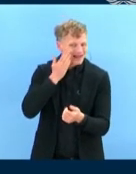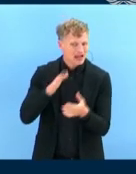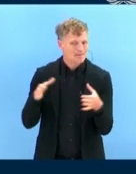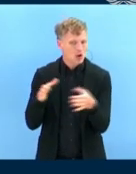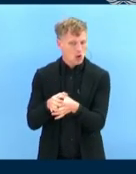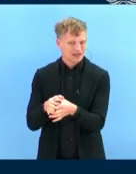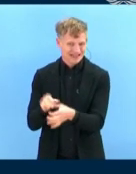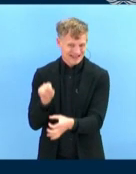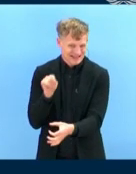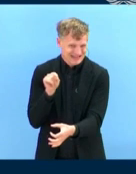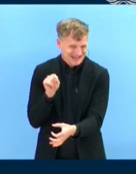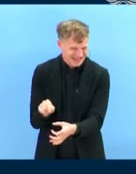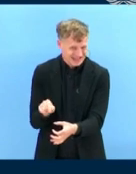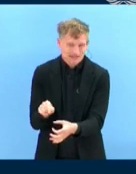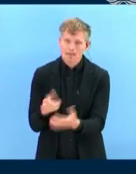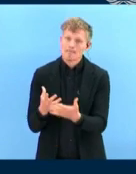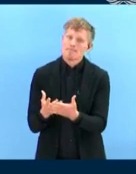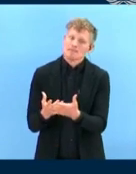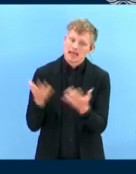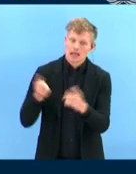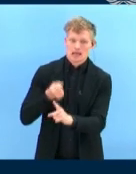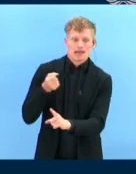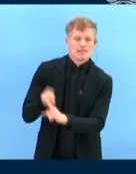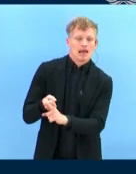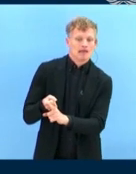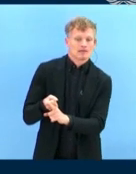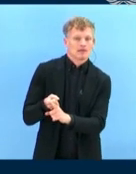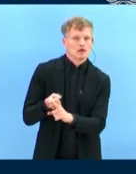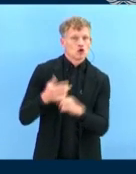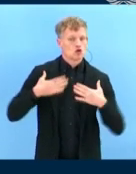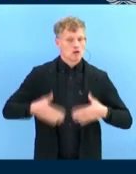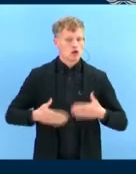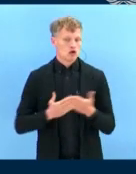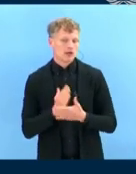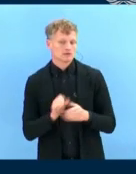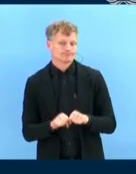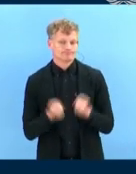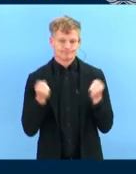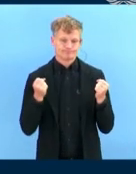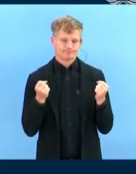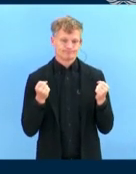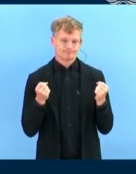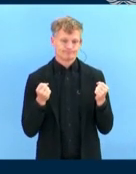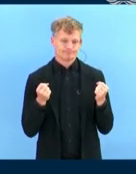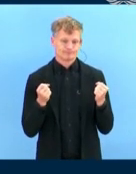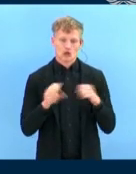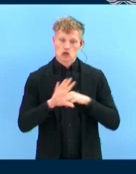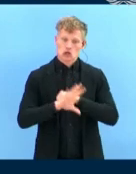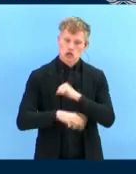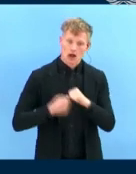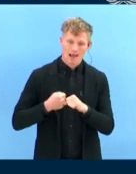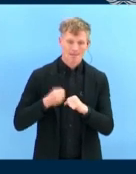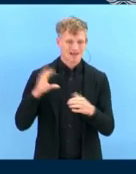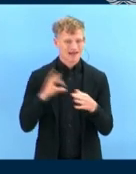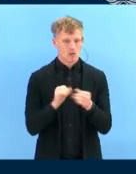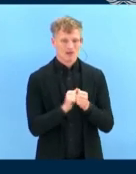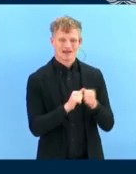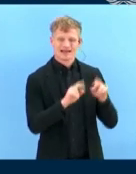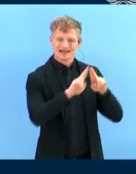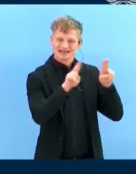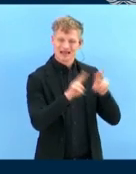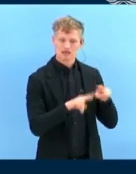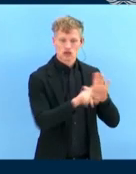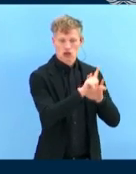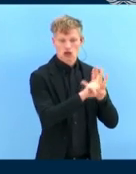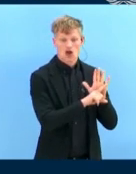root causes of the gross human rights violations and crimes under international law, including crimes